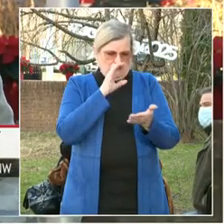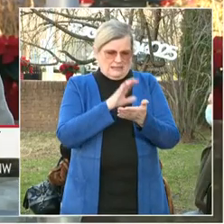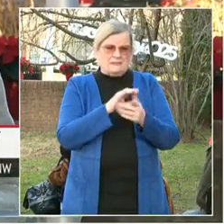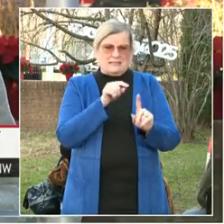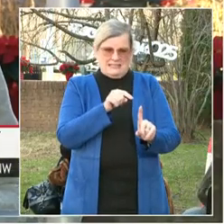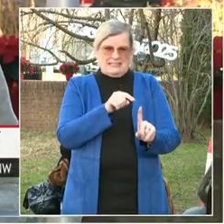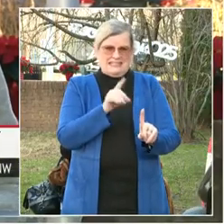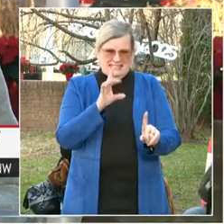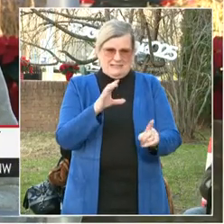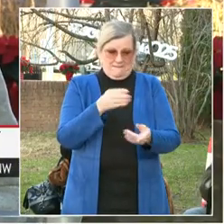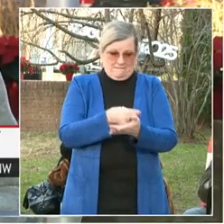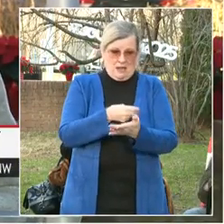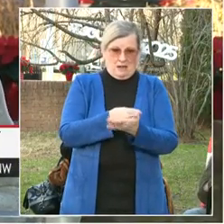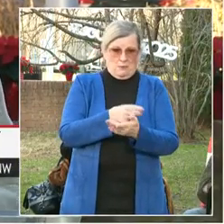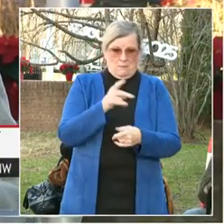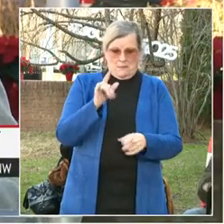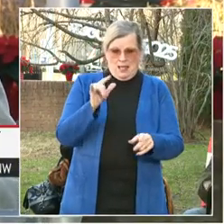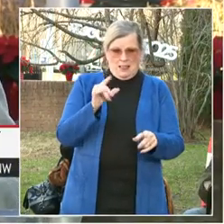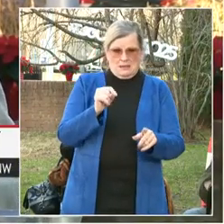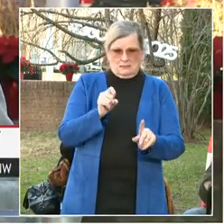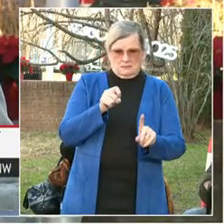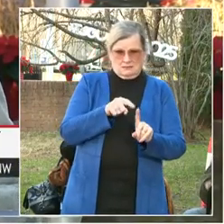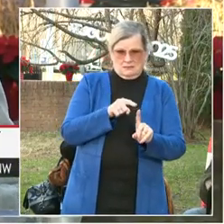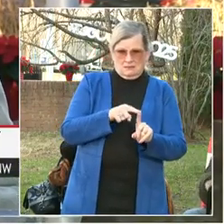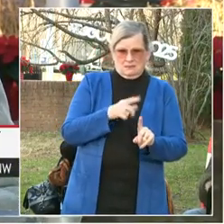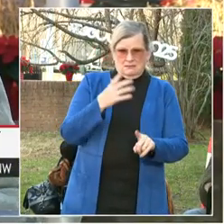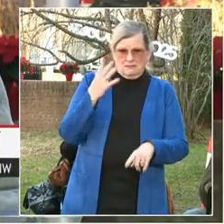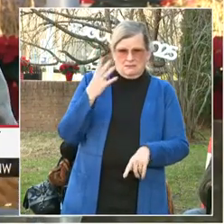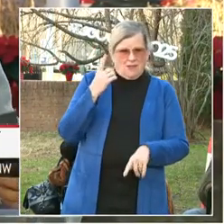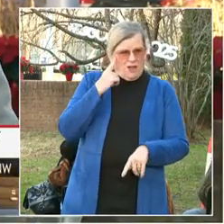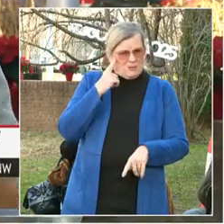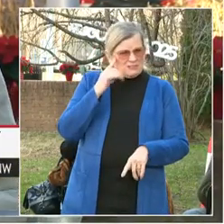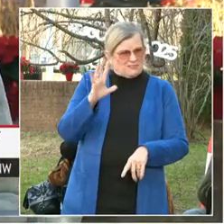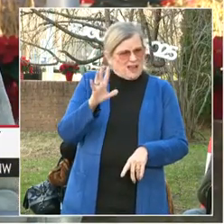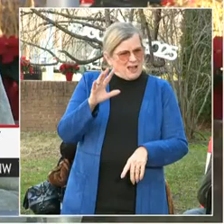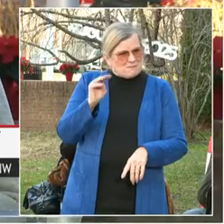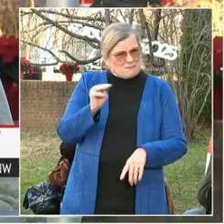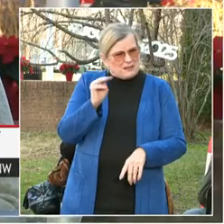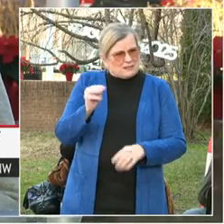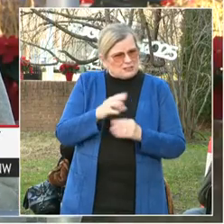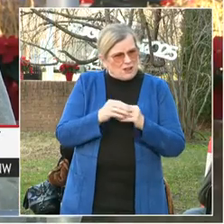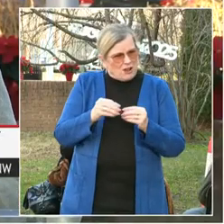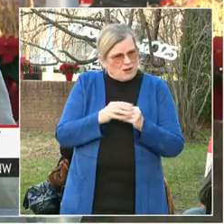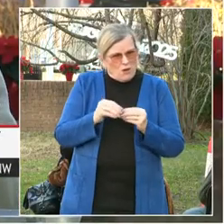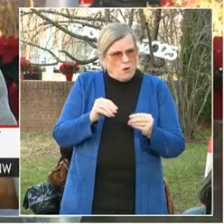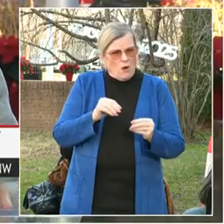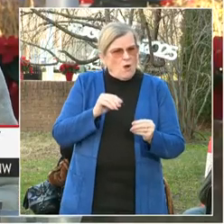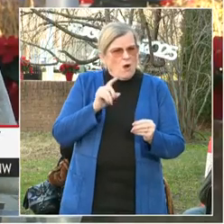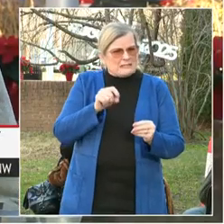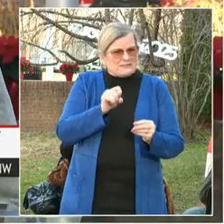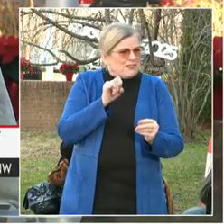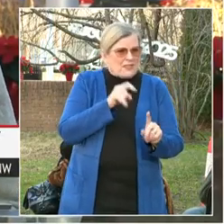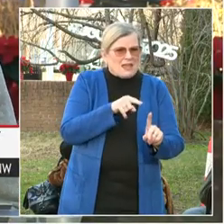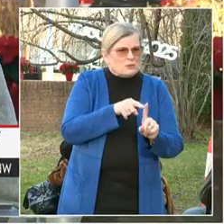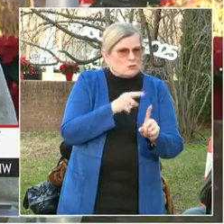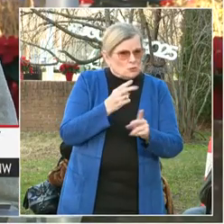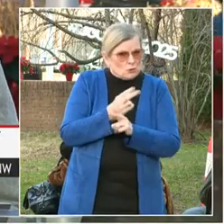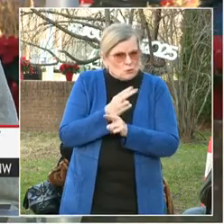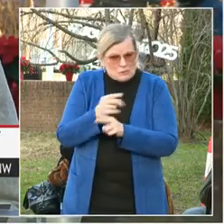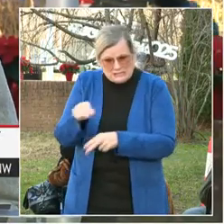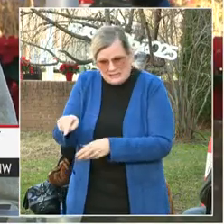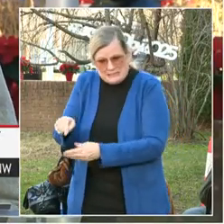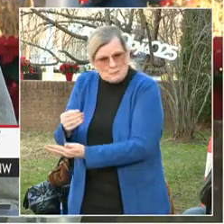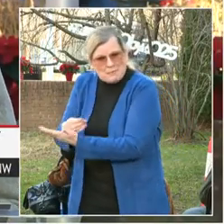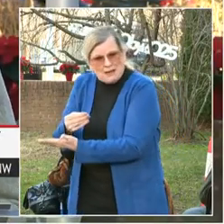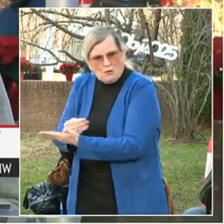this through the GAIN Act. I think it was $5 million. Is that using this money, or is this a new effort related